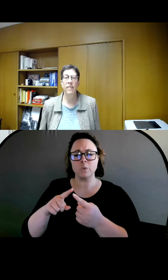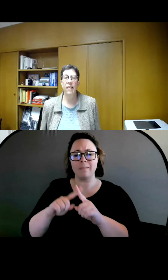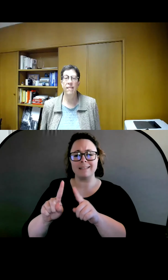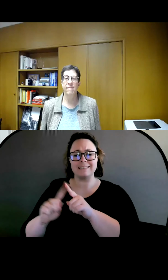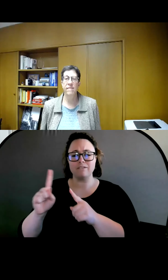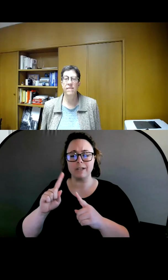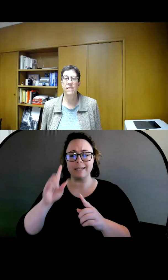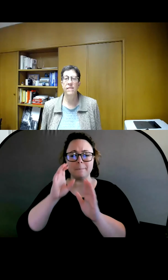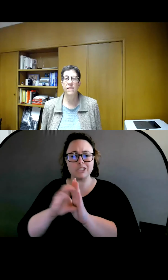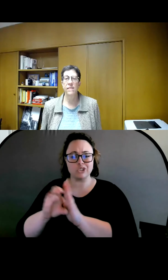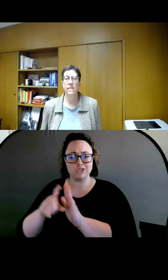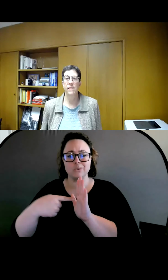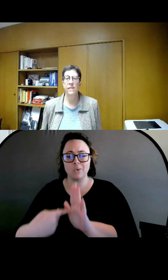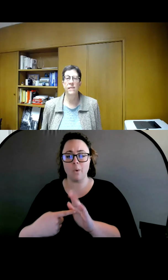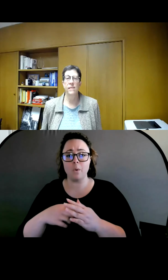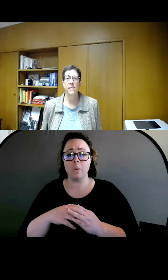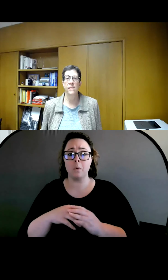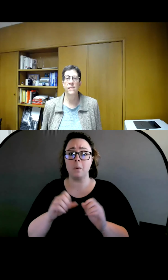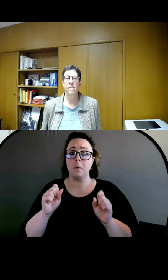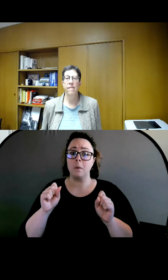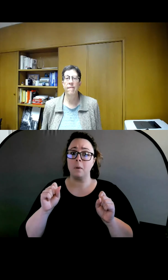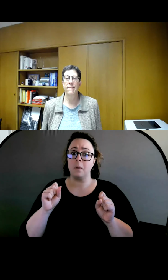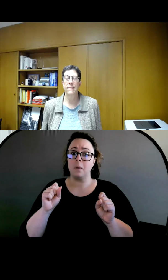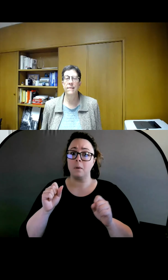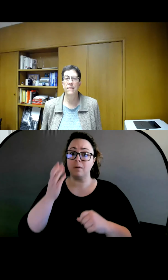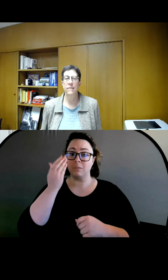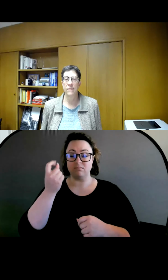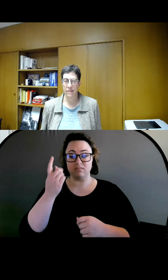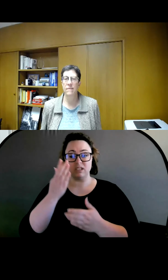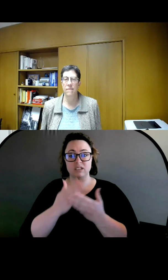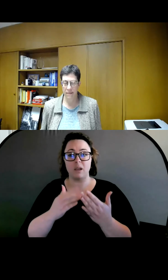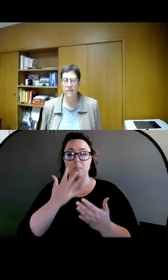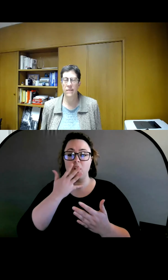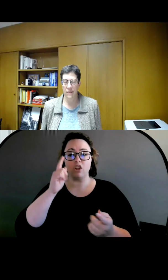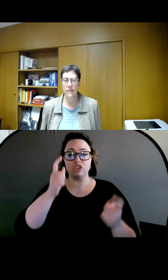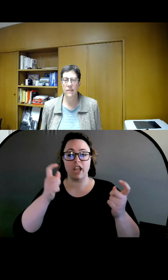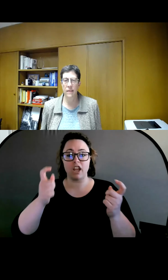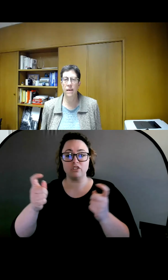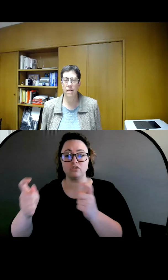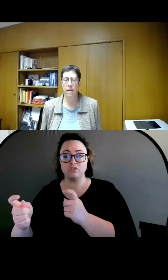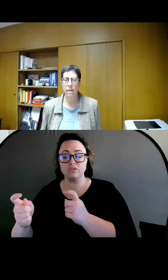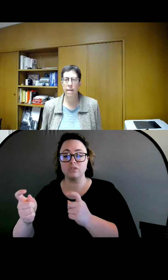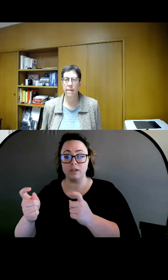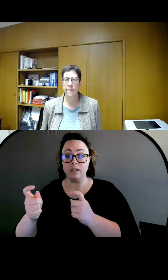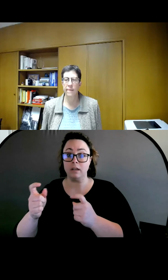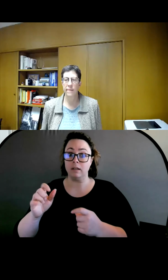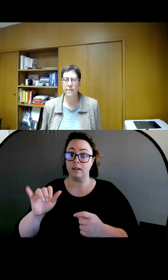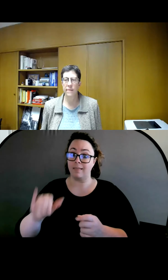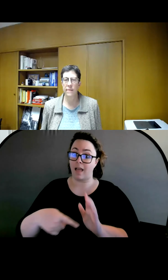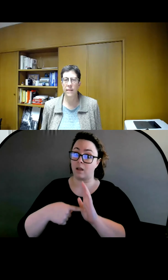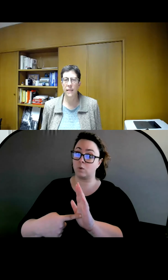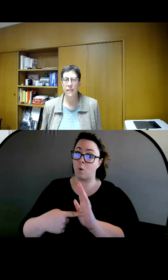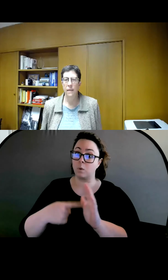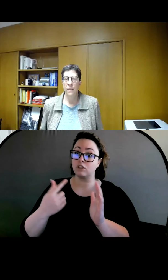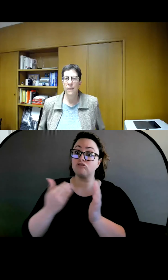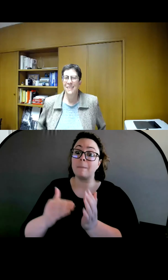And so is it possible to look at sort of like that, because some of the color was changing over different periods of time? Yeah. Is that an indication of